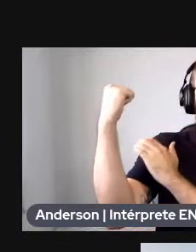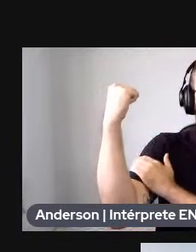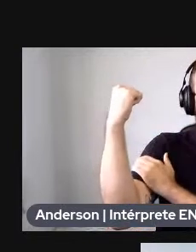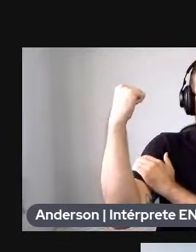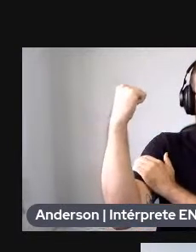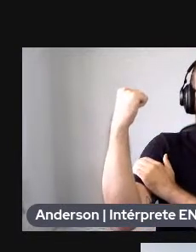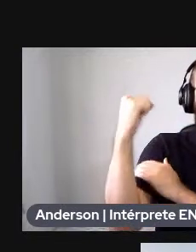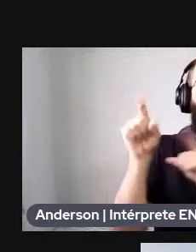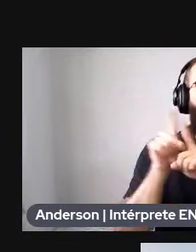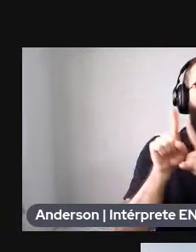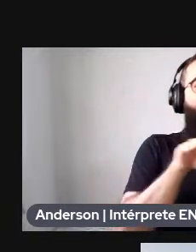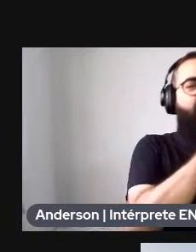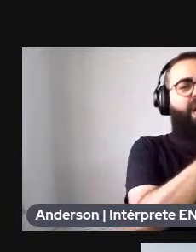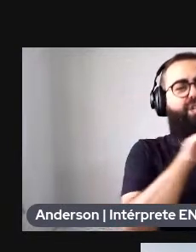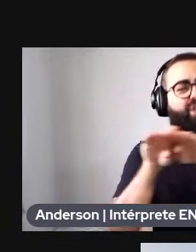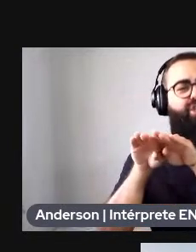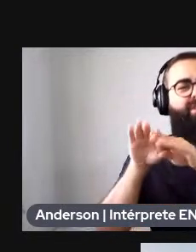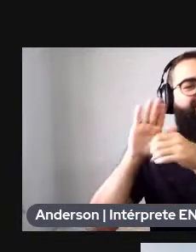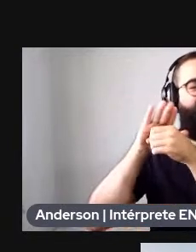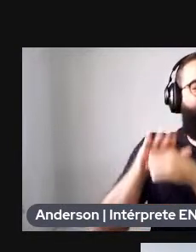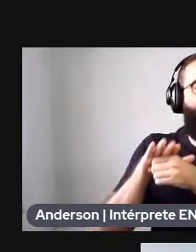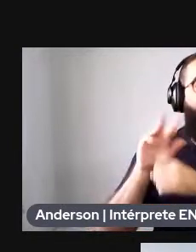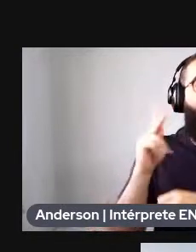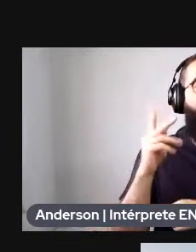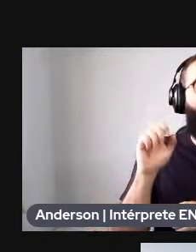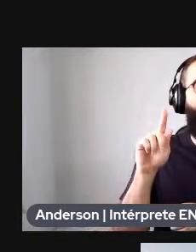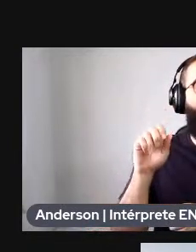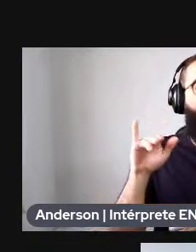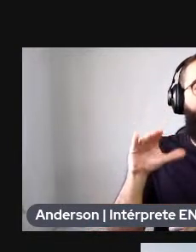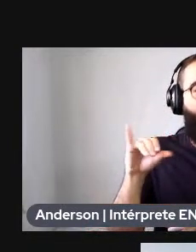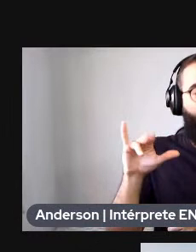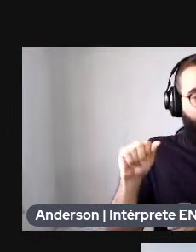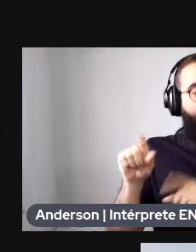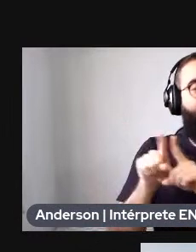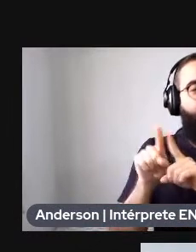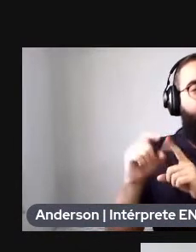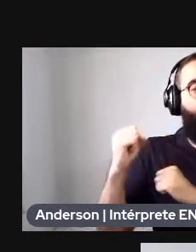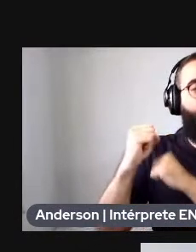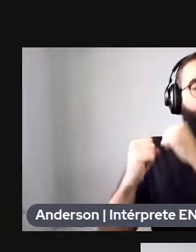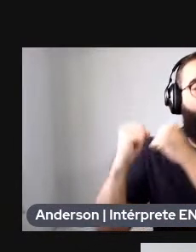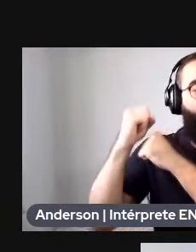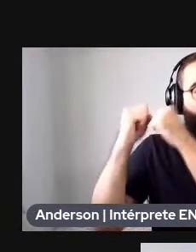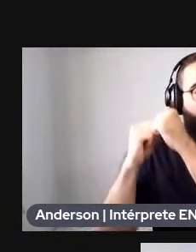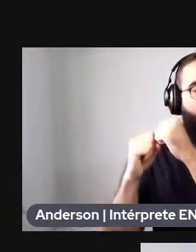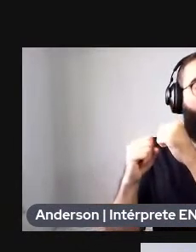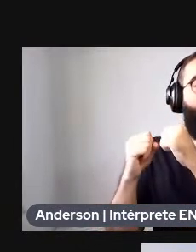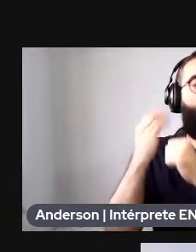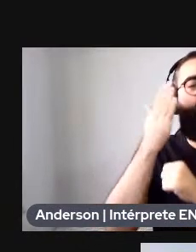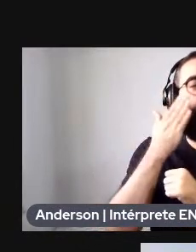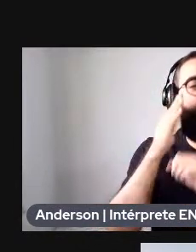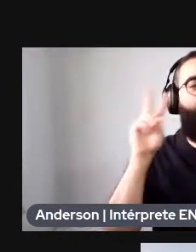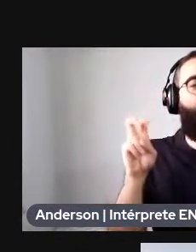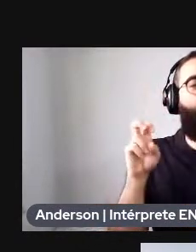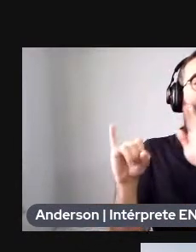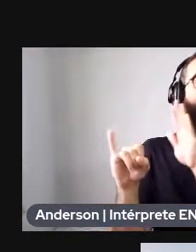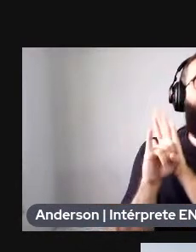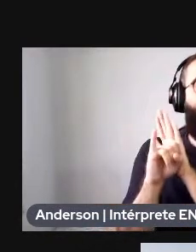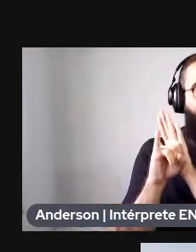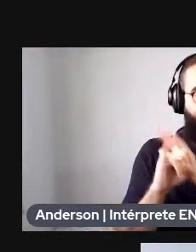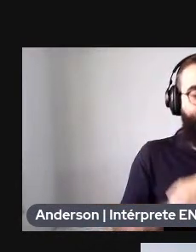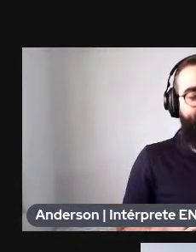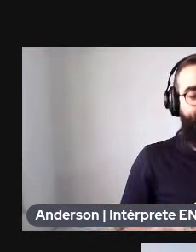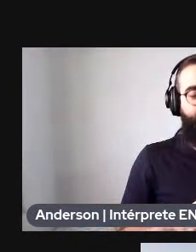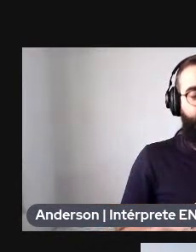the social discursive construction of identity. So thank you all for accepting